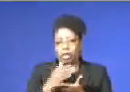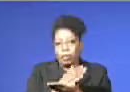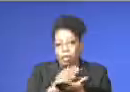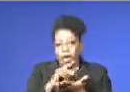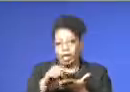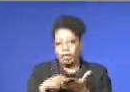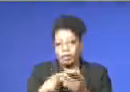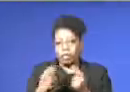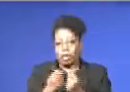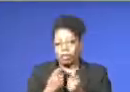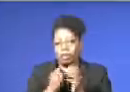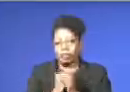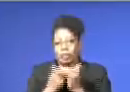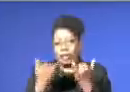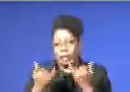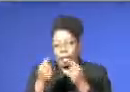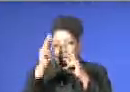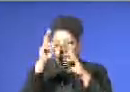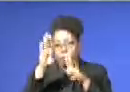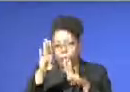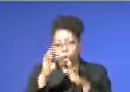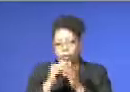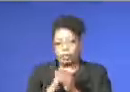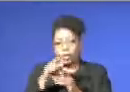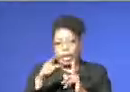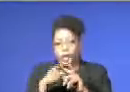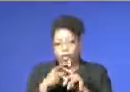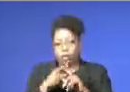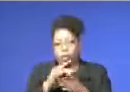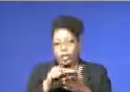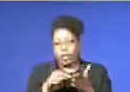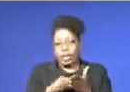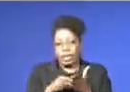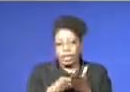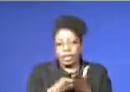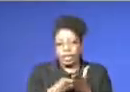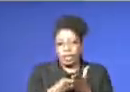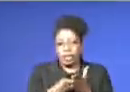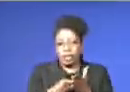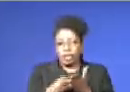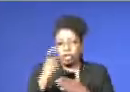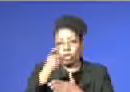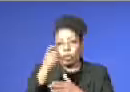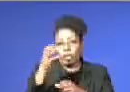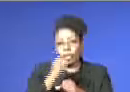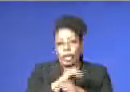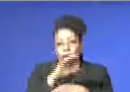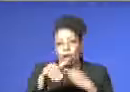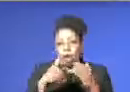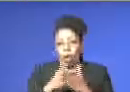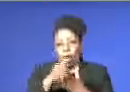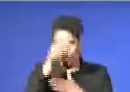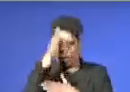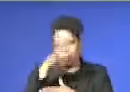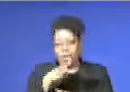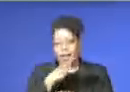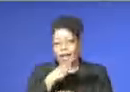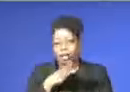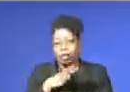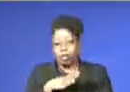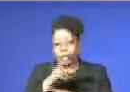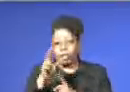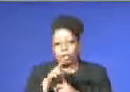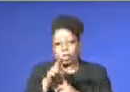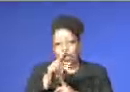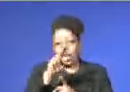of this tournament. And in volleyball news, it came down to this: a winner-take-all Game 5 in both the men and women's championships of